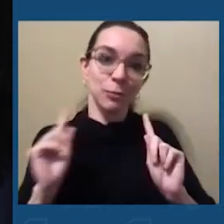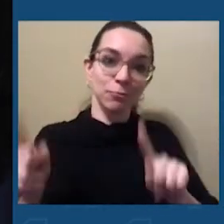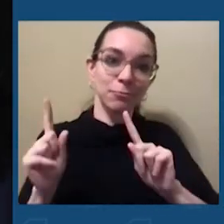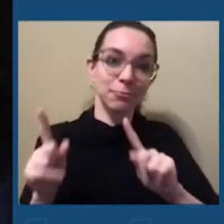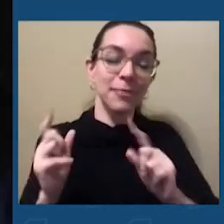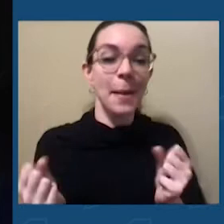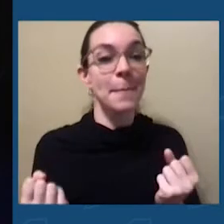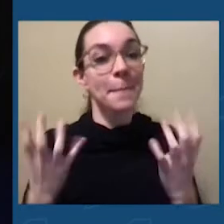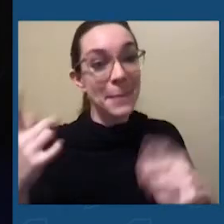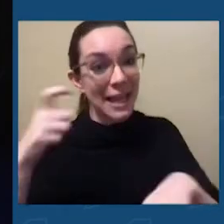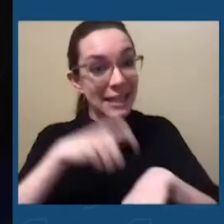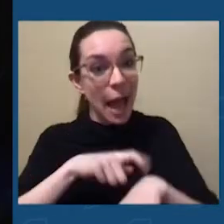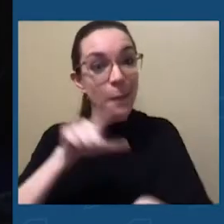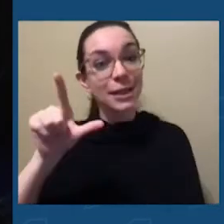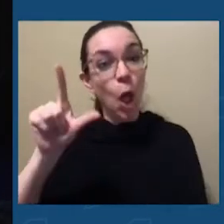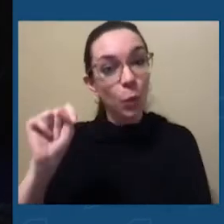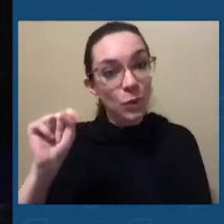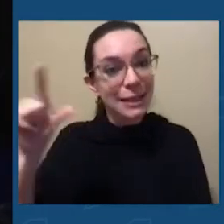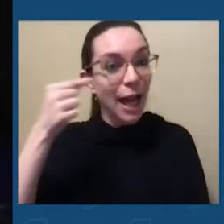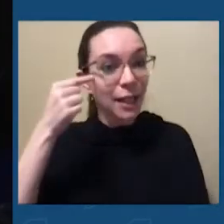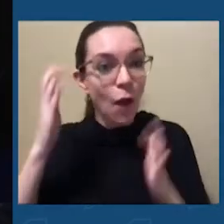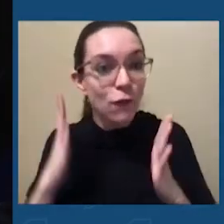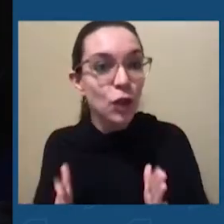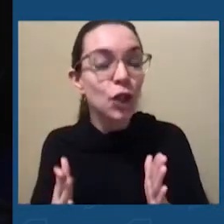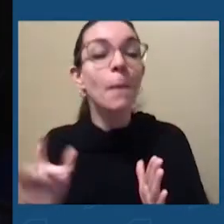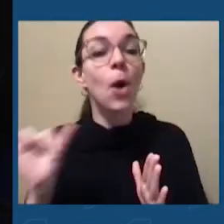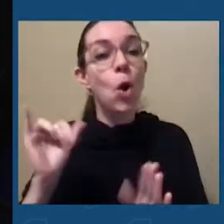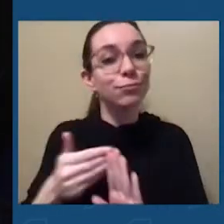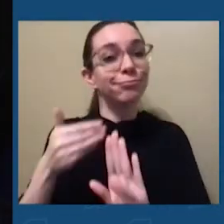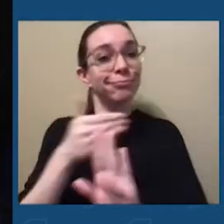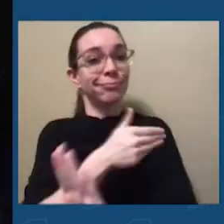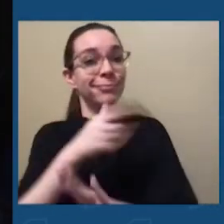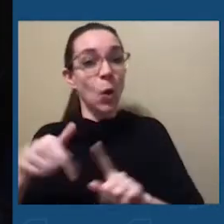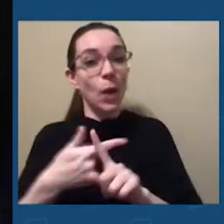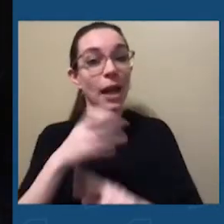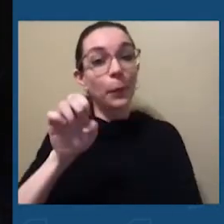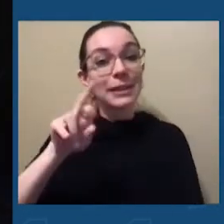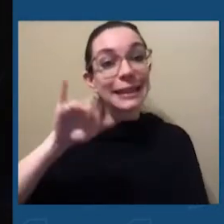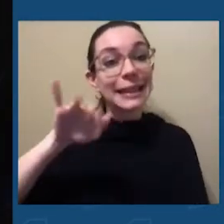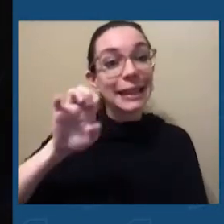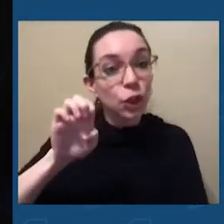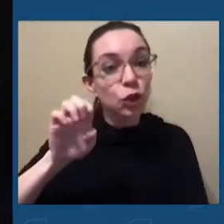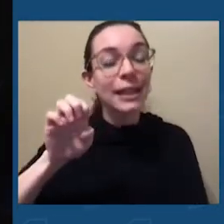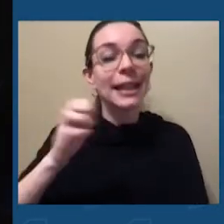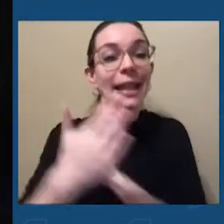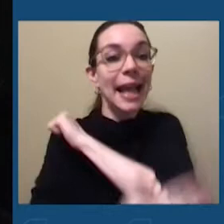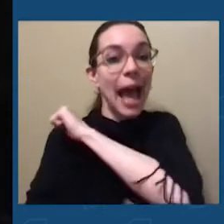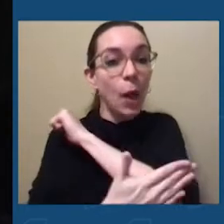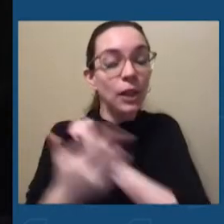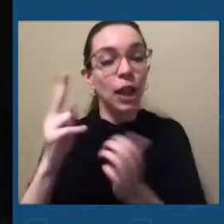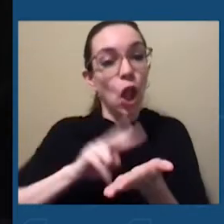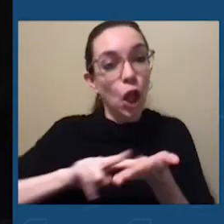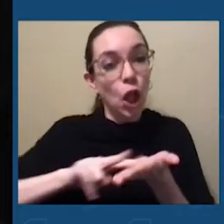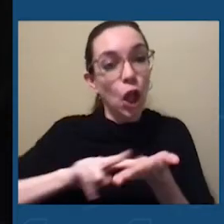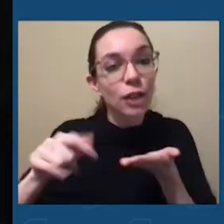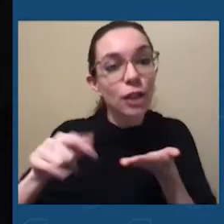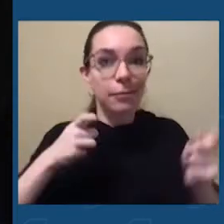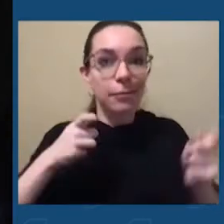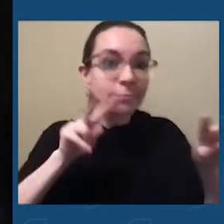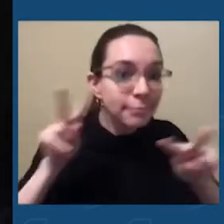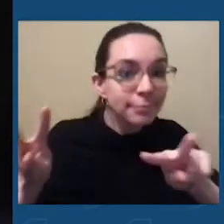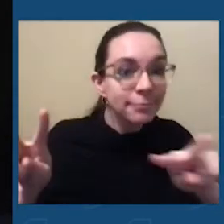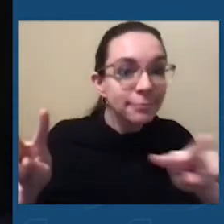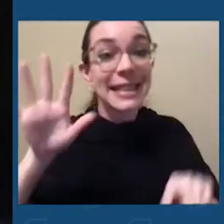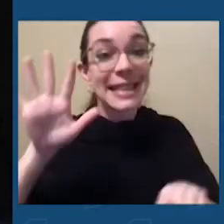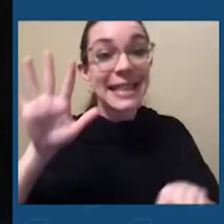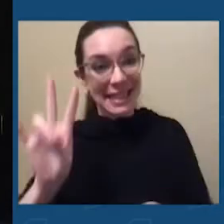Governor, but also when I was something known as an Erie County clerk, I oversaw 7 auto bureaus in upstate New York, and I always